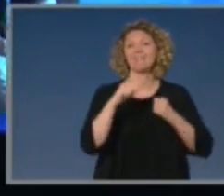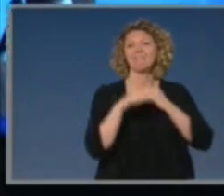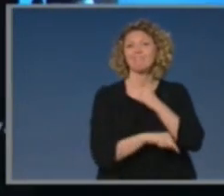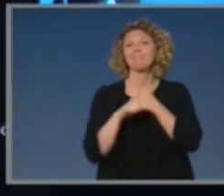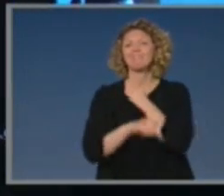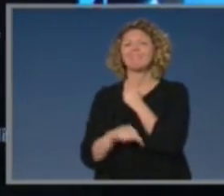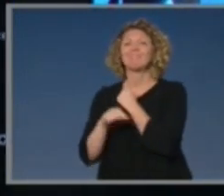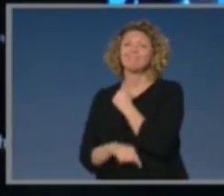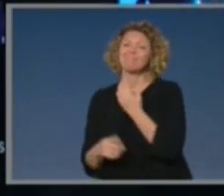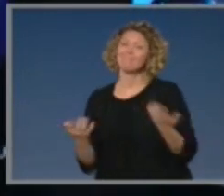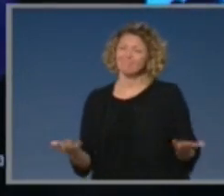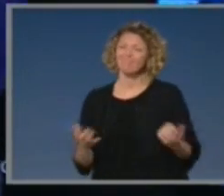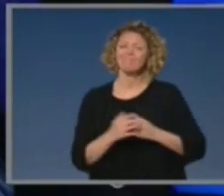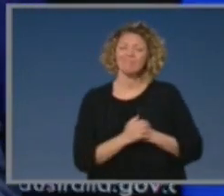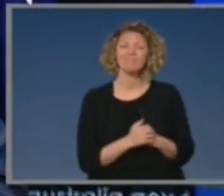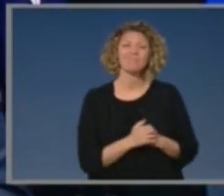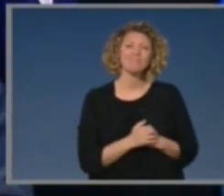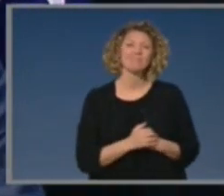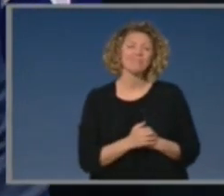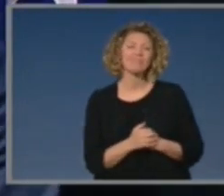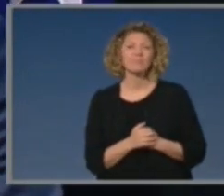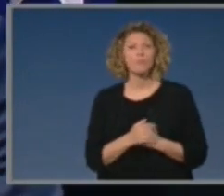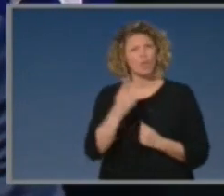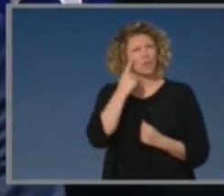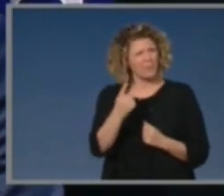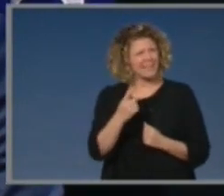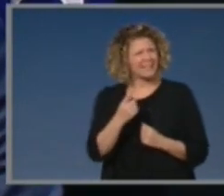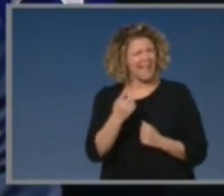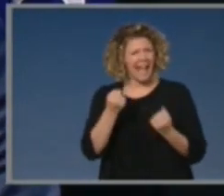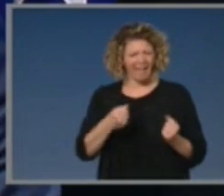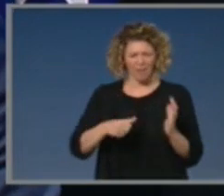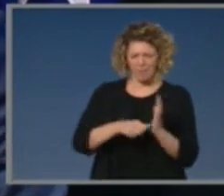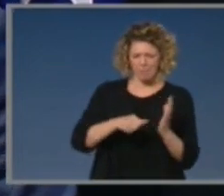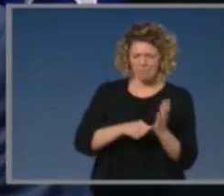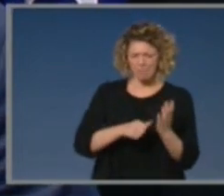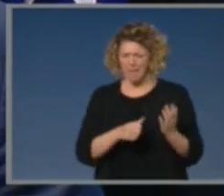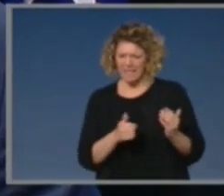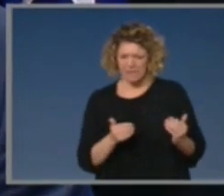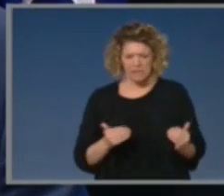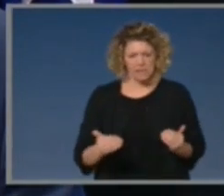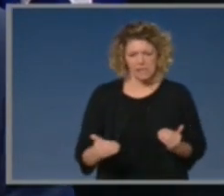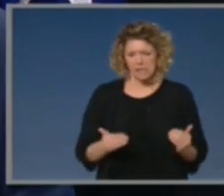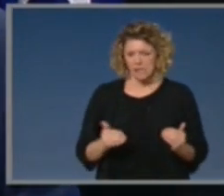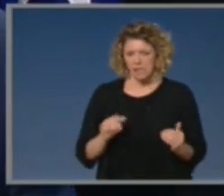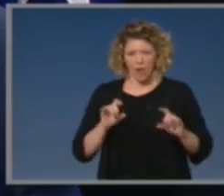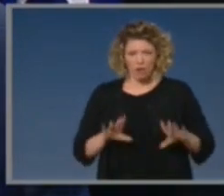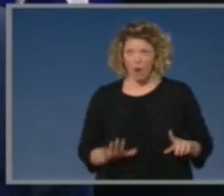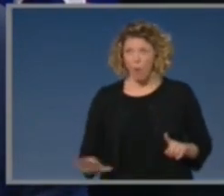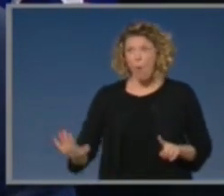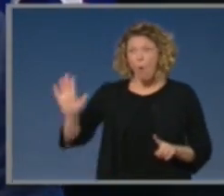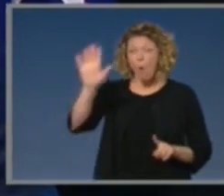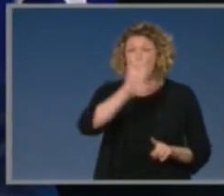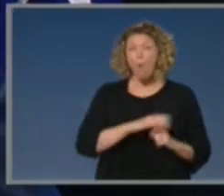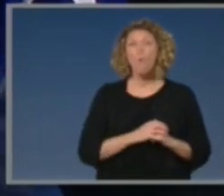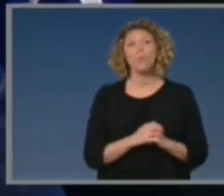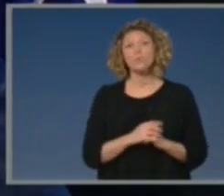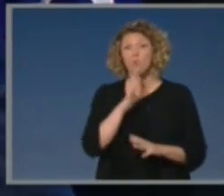So you can understand that with numbers like that, the National Cabinet are not in any way